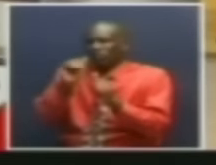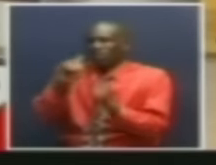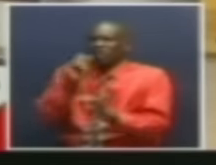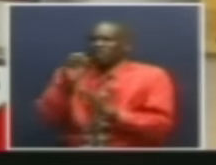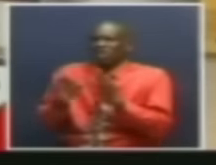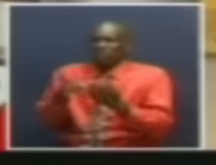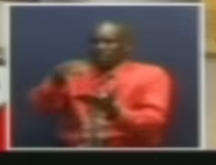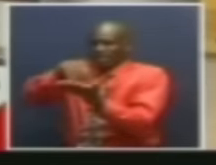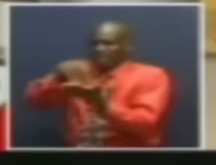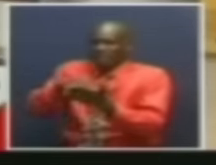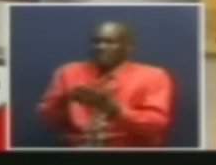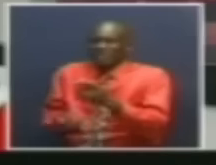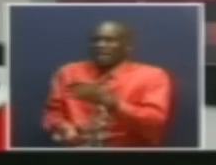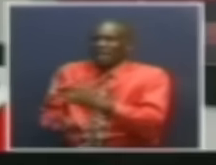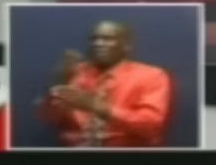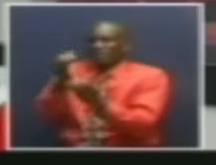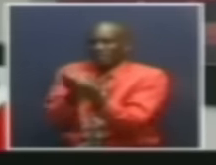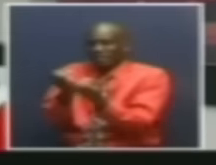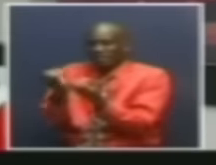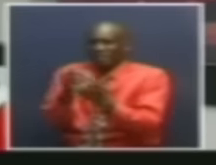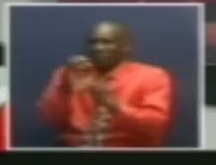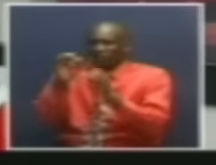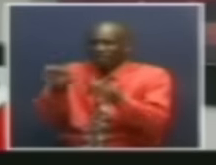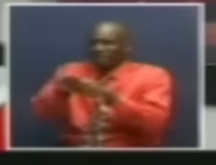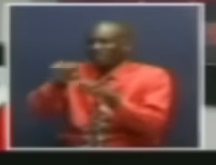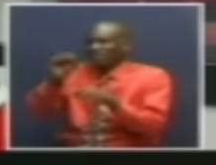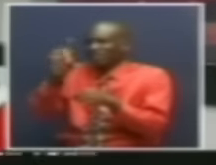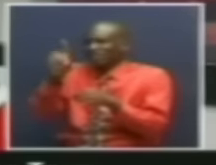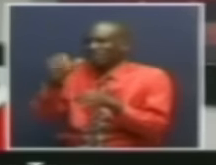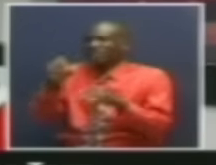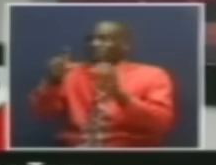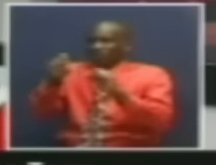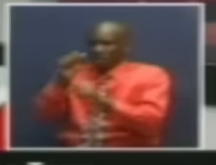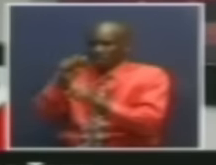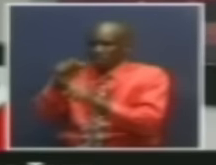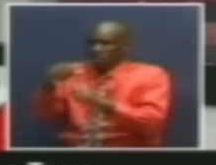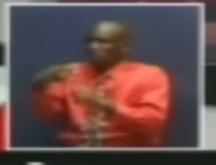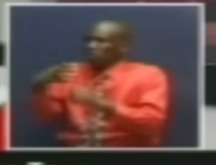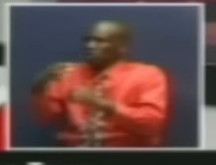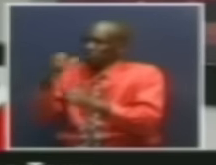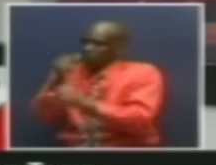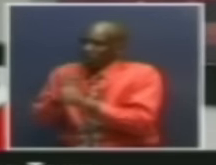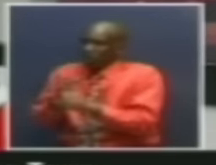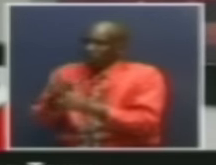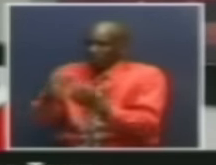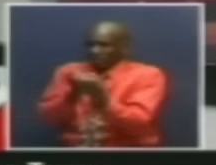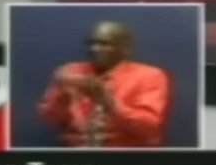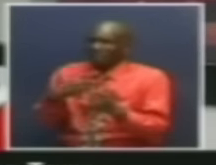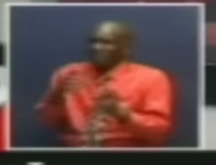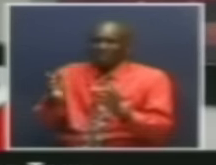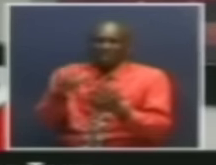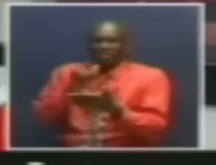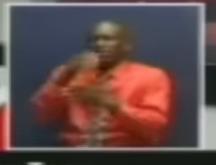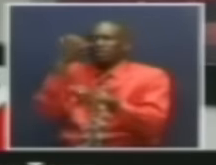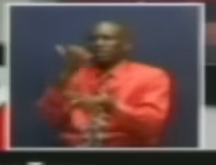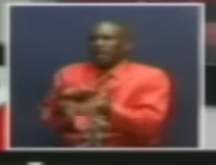if a petition comes up and it's on a Saturday as an SDA, would he appear in court? And he said that would be very